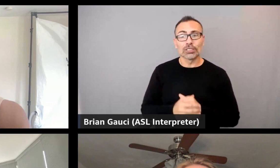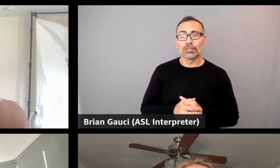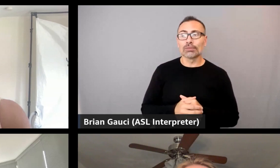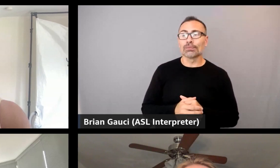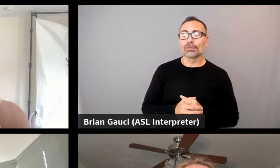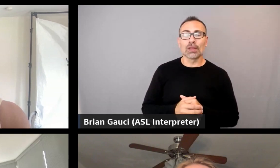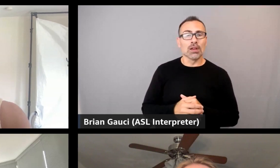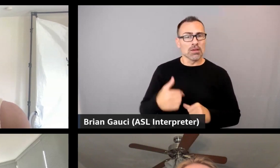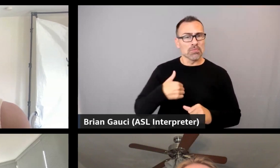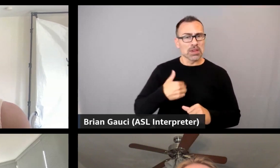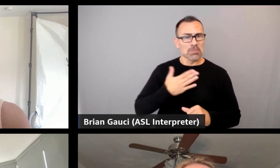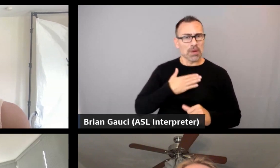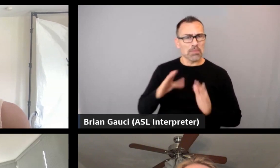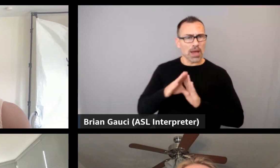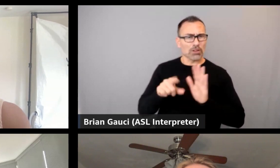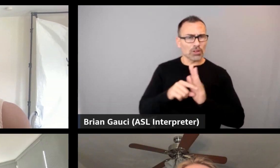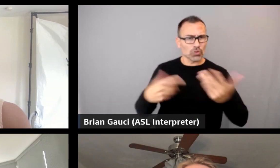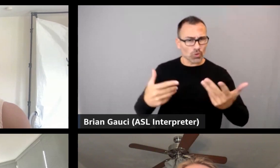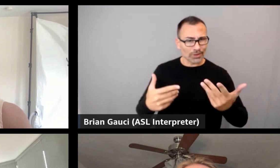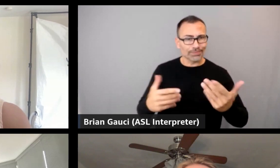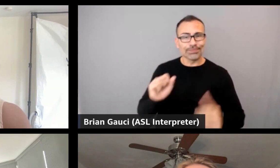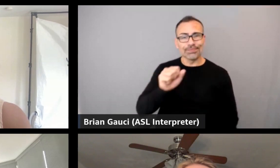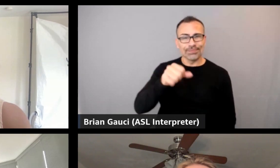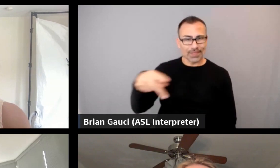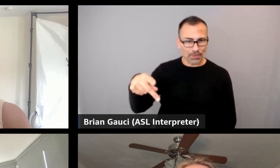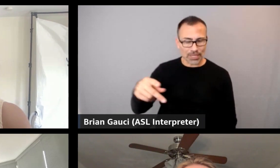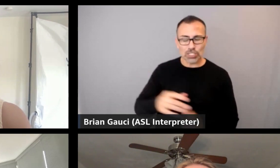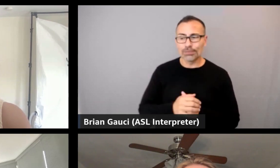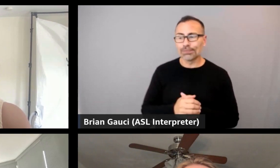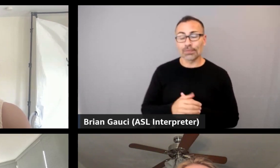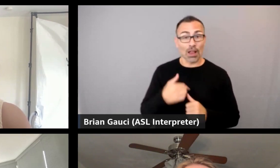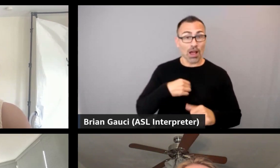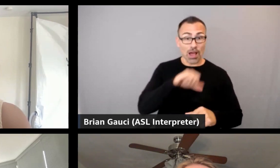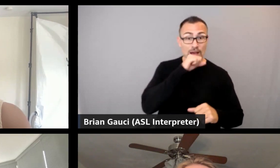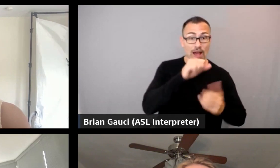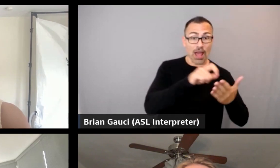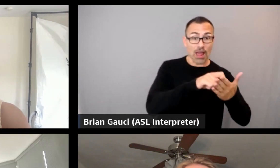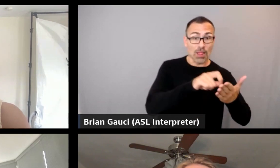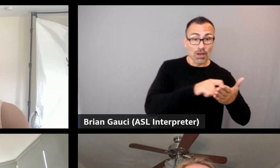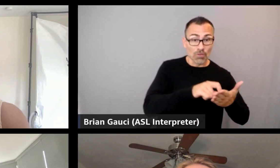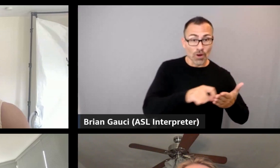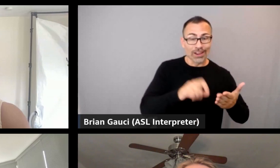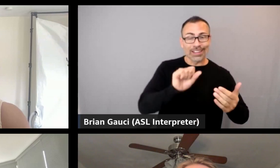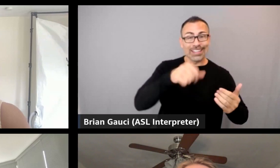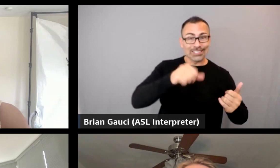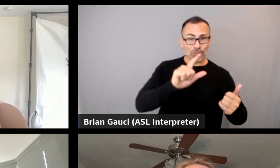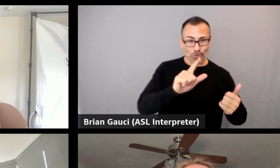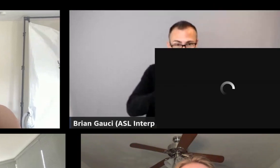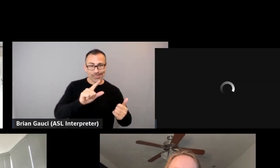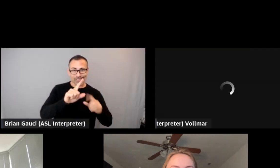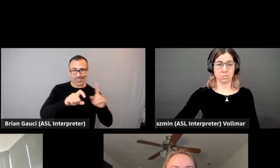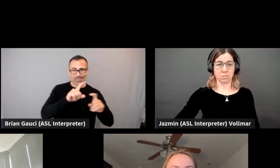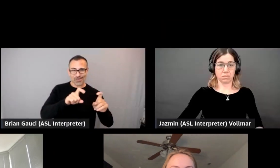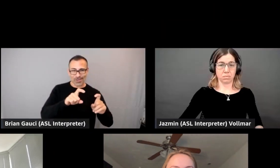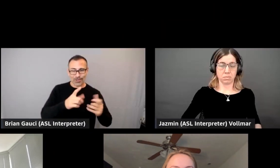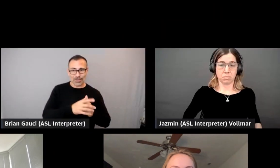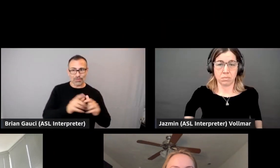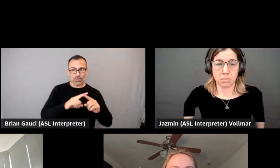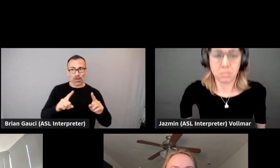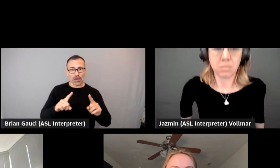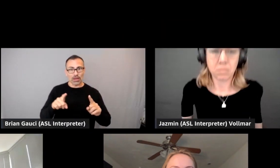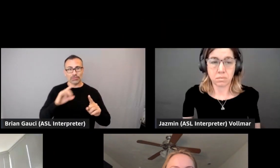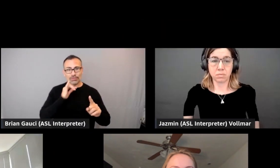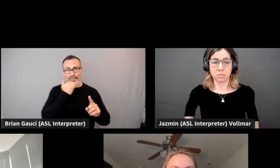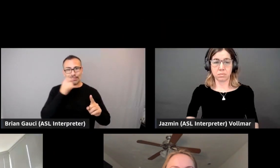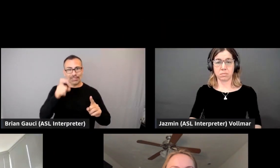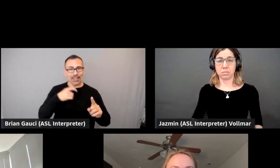developer background, and as much as I love like writing SQL queries, I accidentally had to learn how to manage my